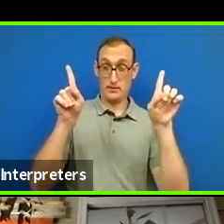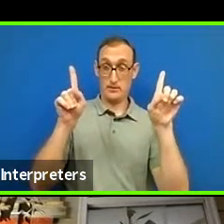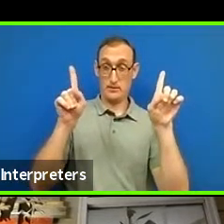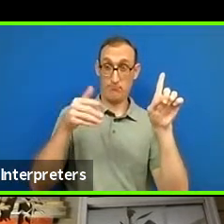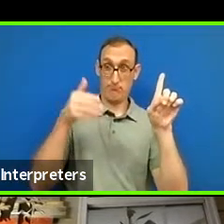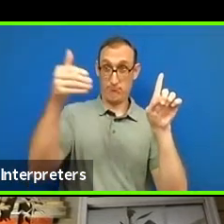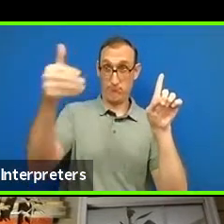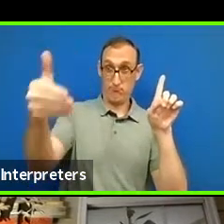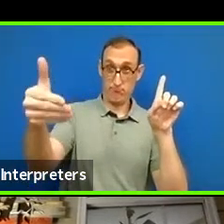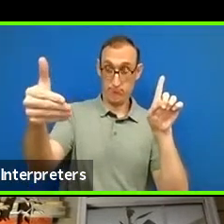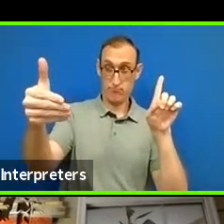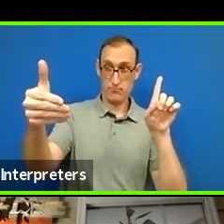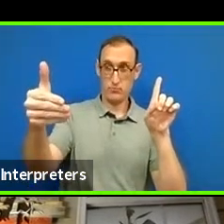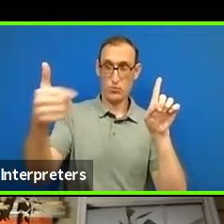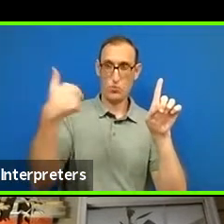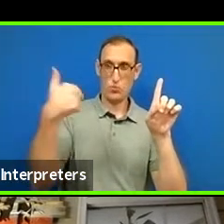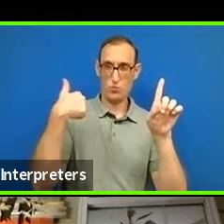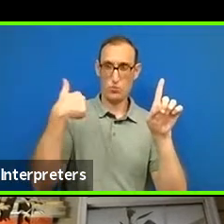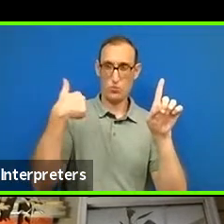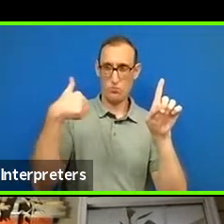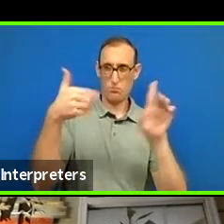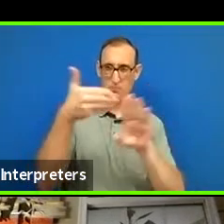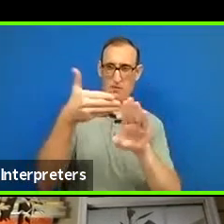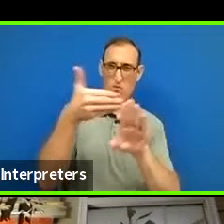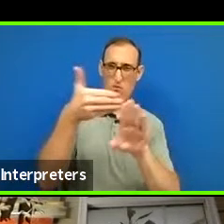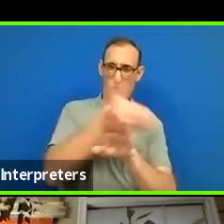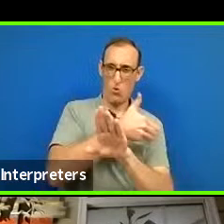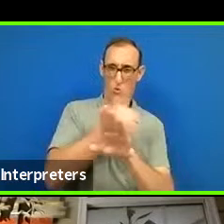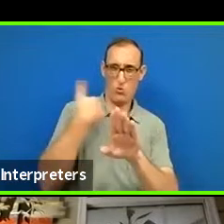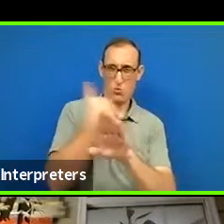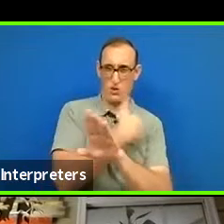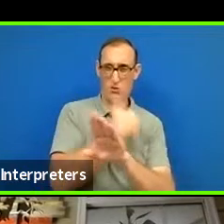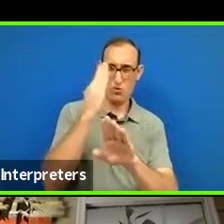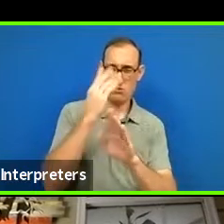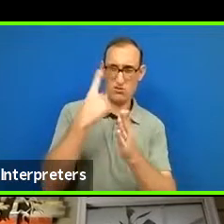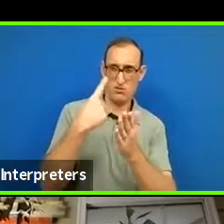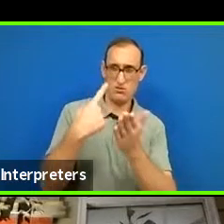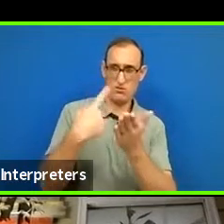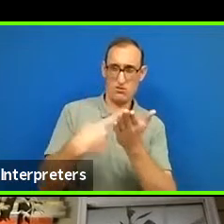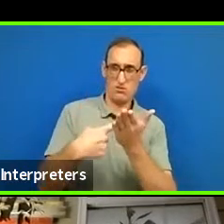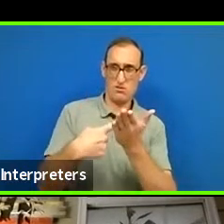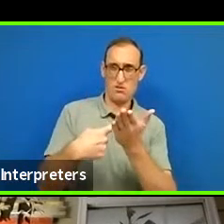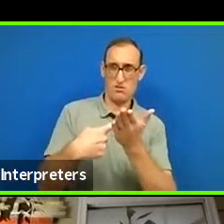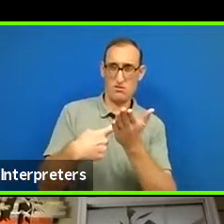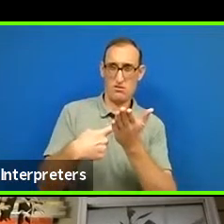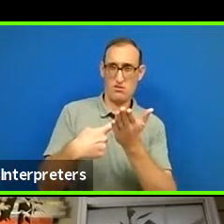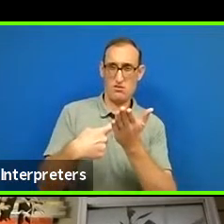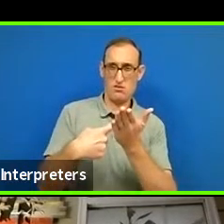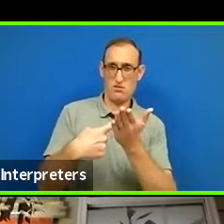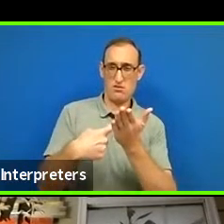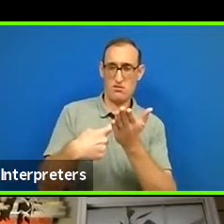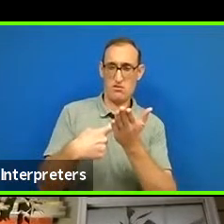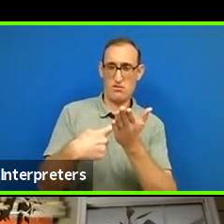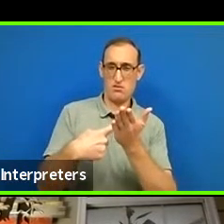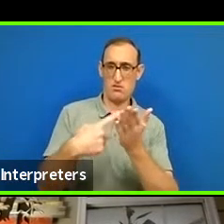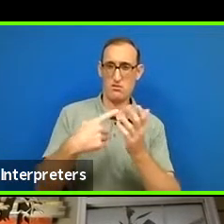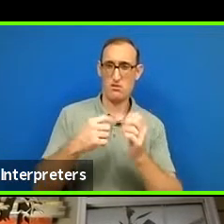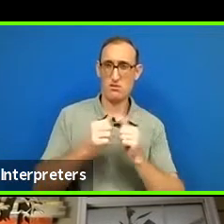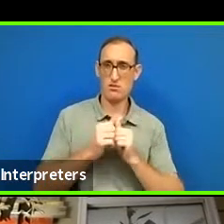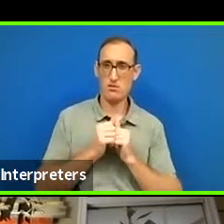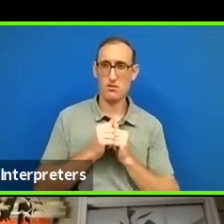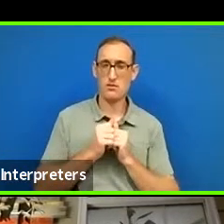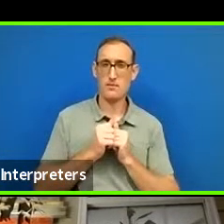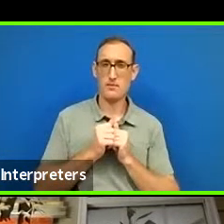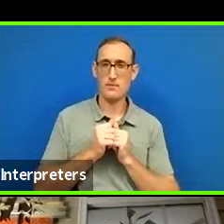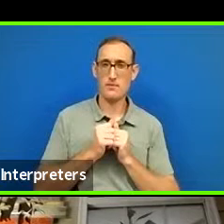time when it's on our December agenda. And so I think we can I'm happy to send an email out to the board and ask